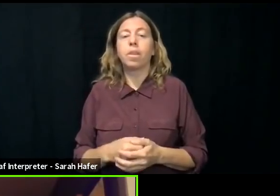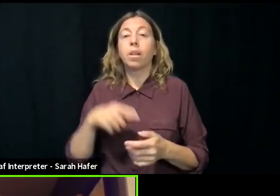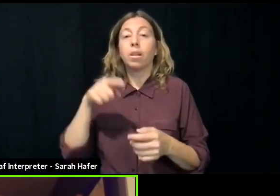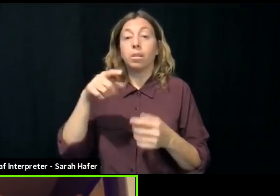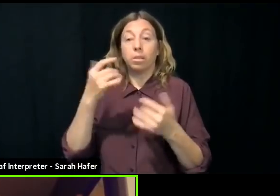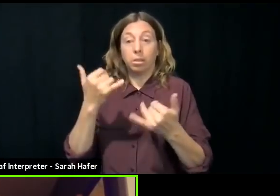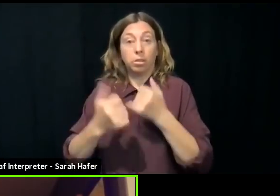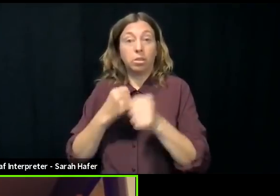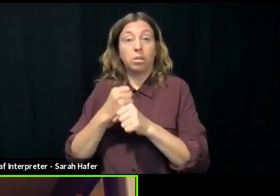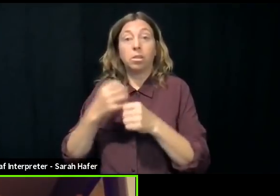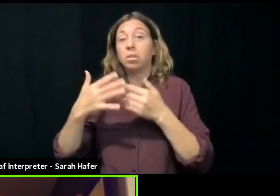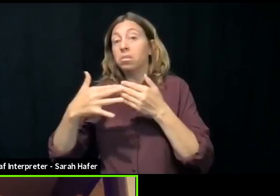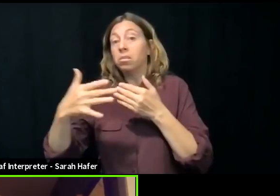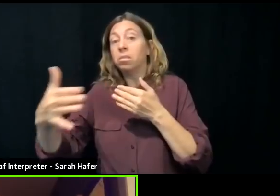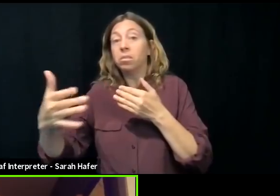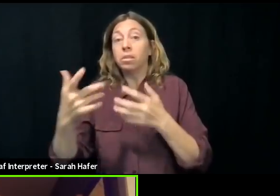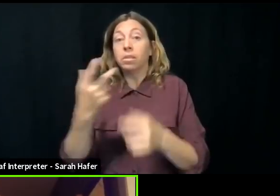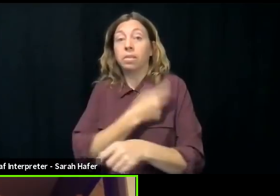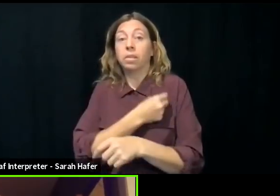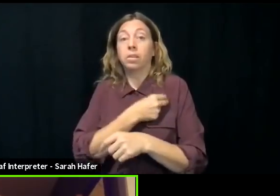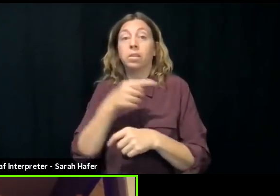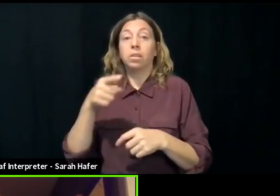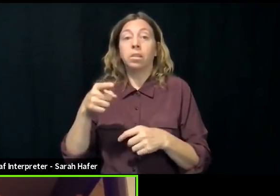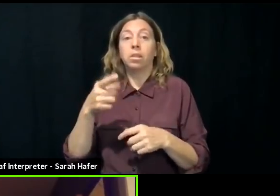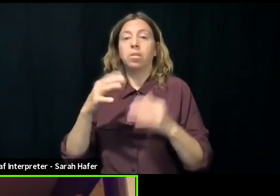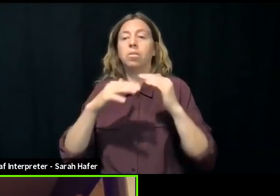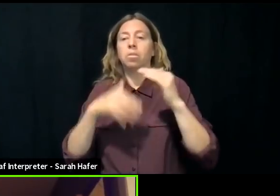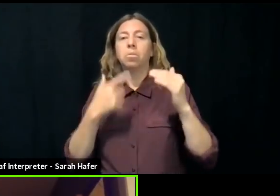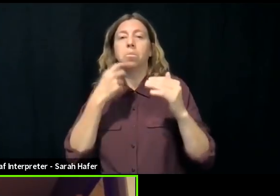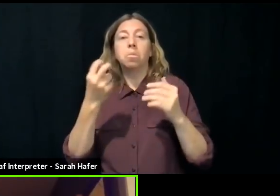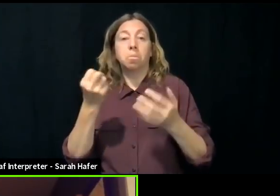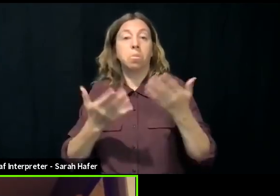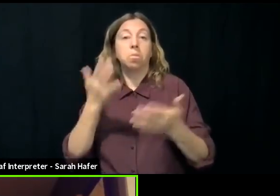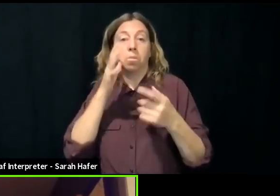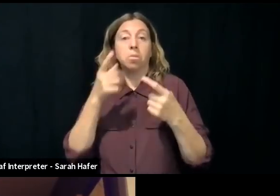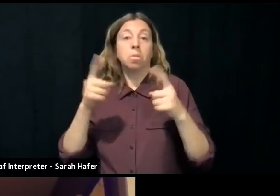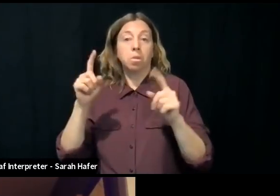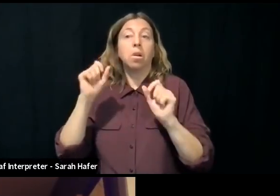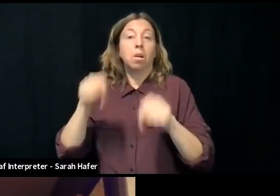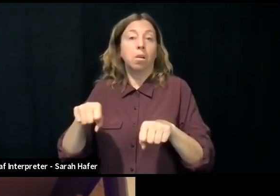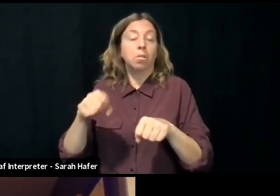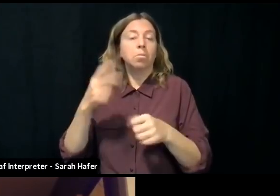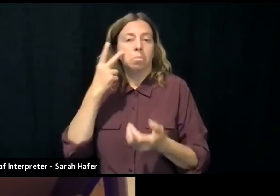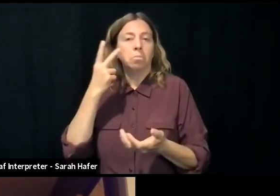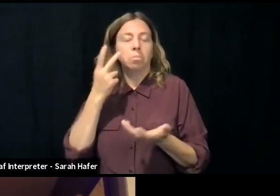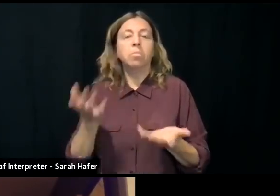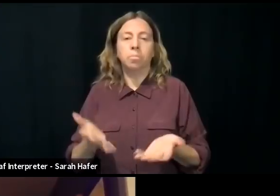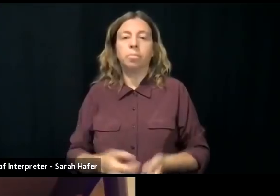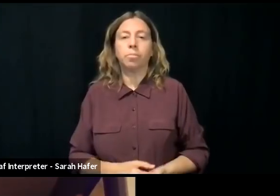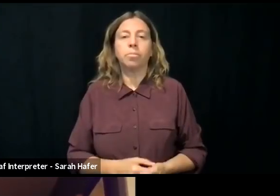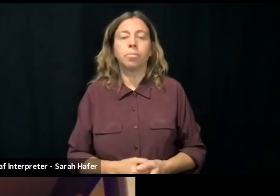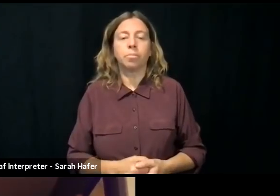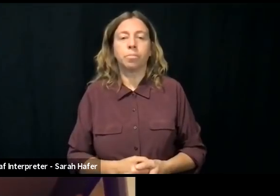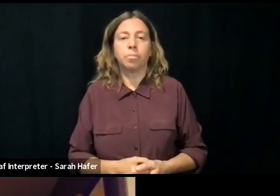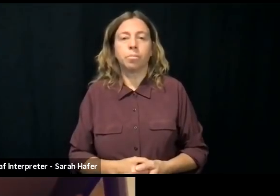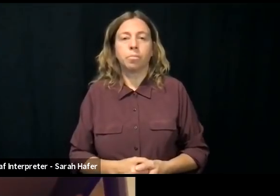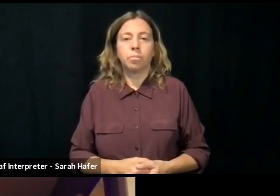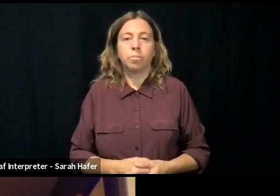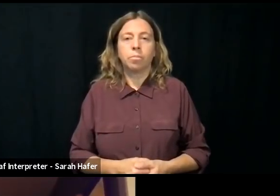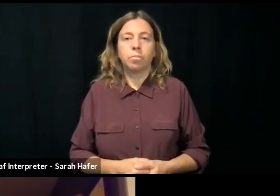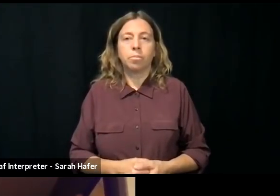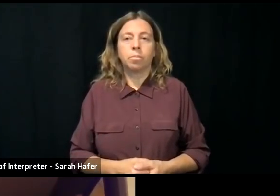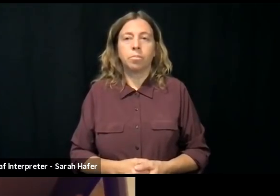children. And we await that data coming out to see if that's available. Question from Renee, could someone who received the Johnson